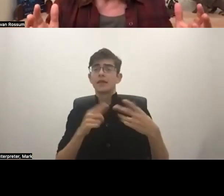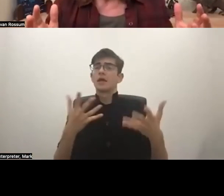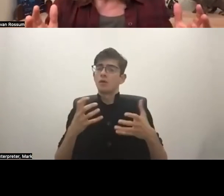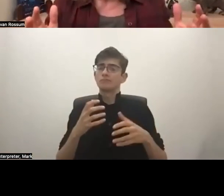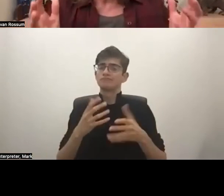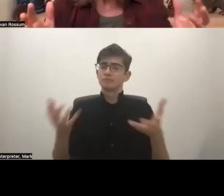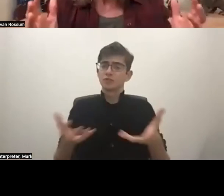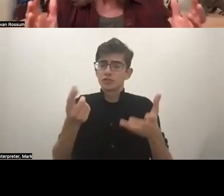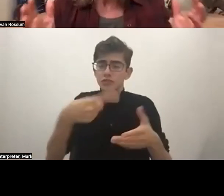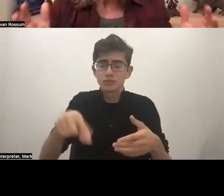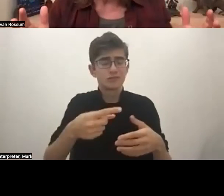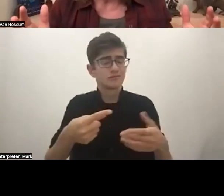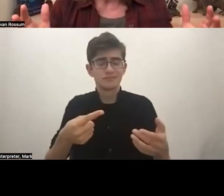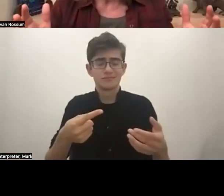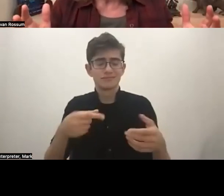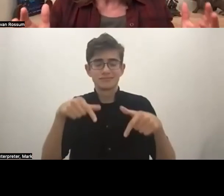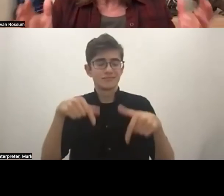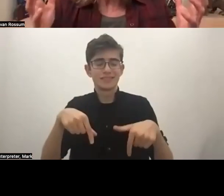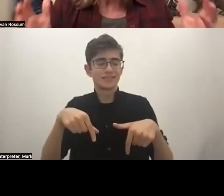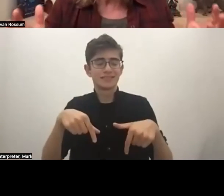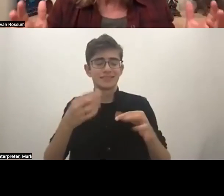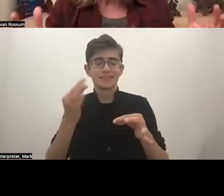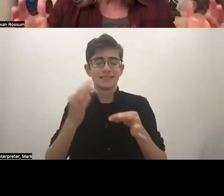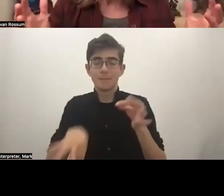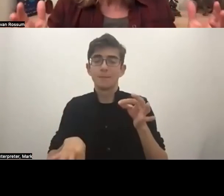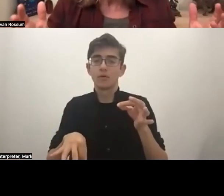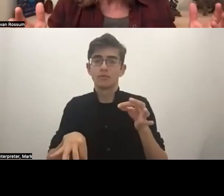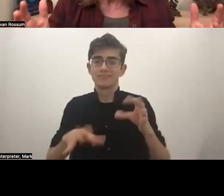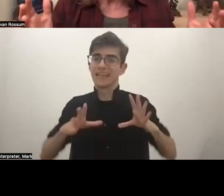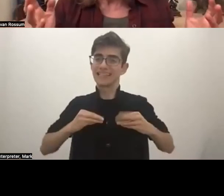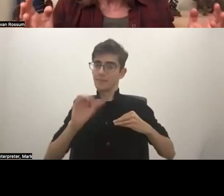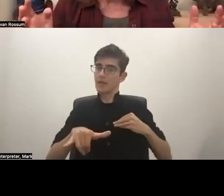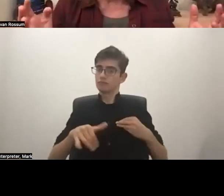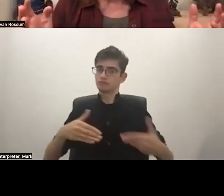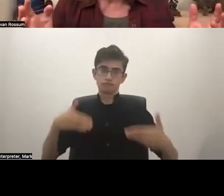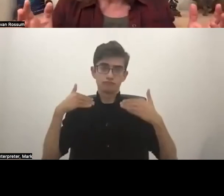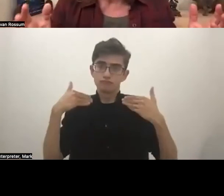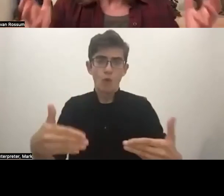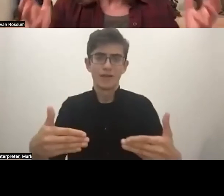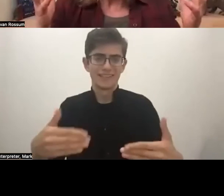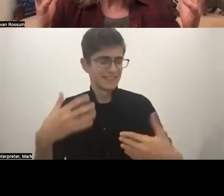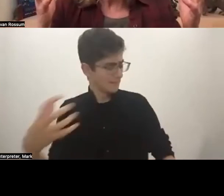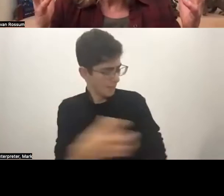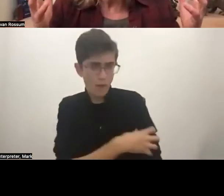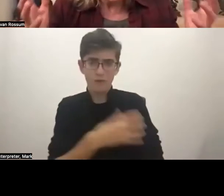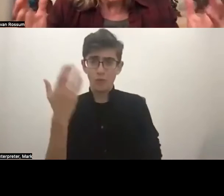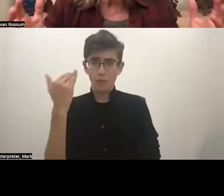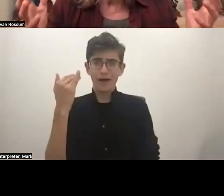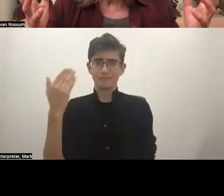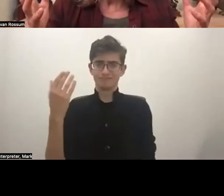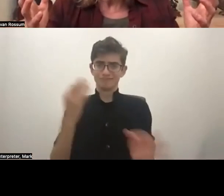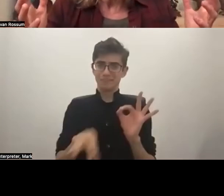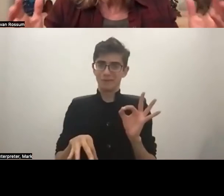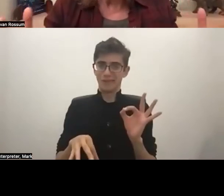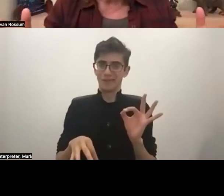simplicity of what this is. It is one of the reasons why it is so powerful, because we